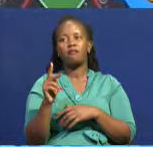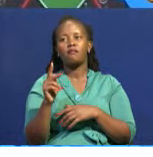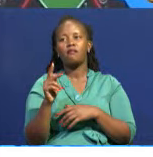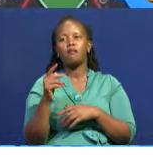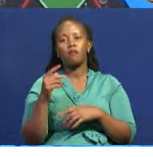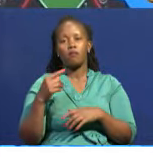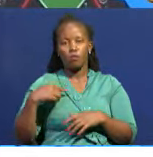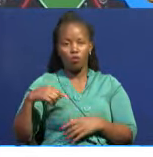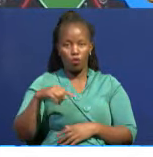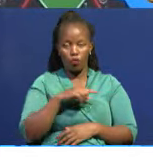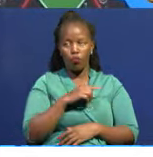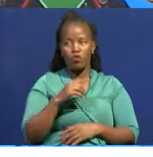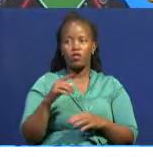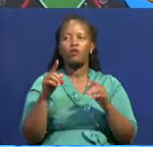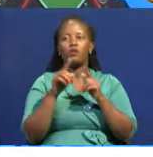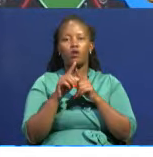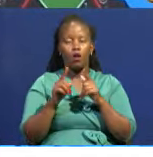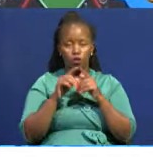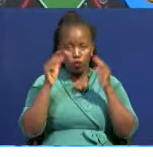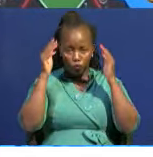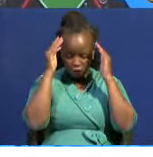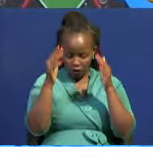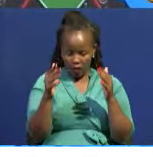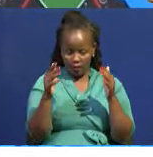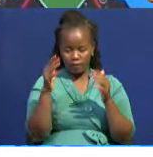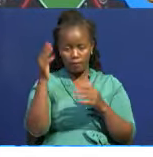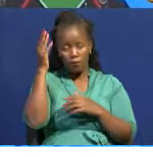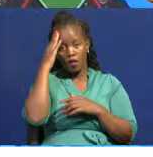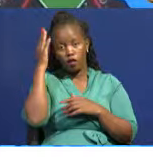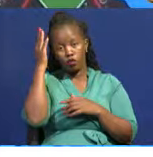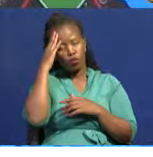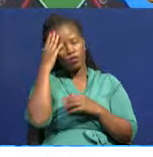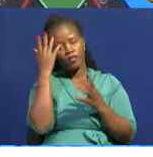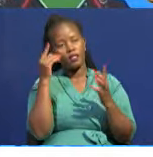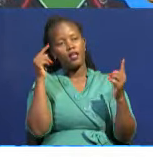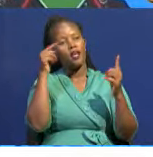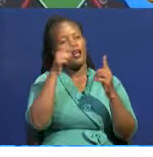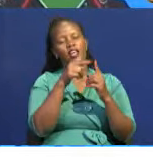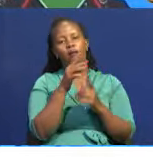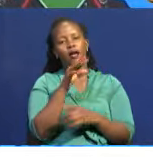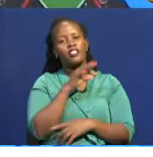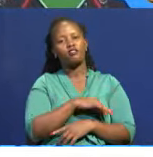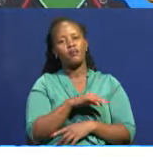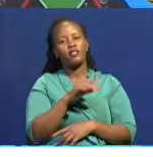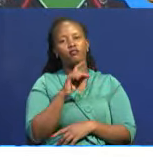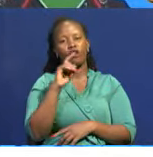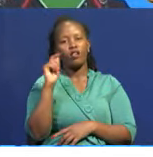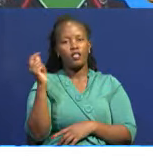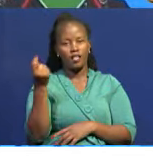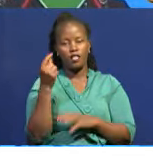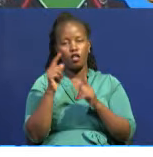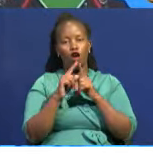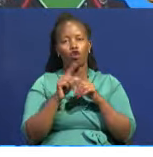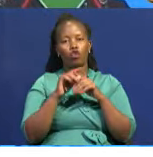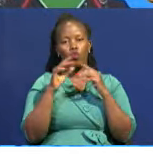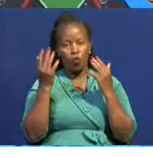let us also crystallize on what is the gem for Kenya and how do we move